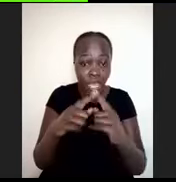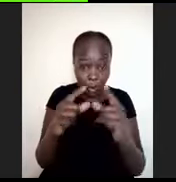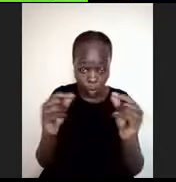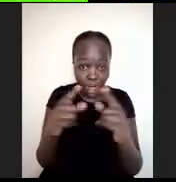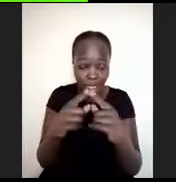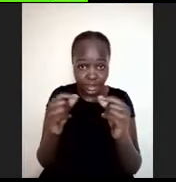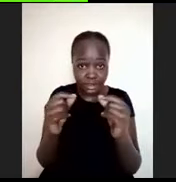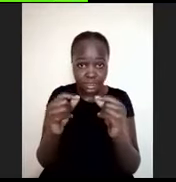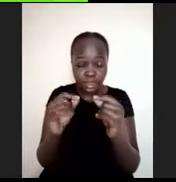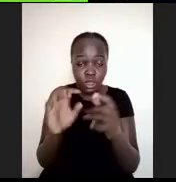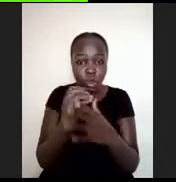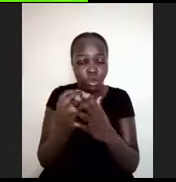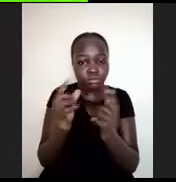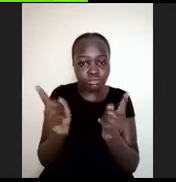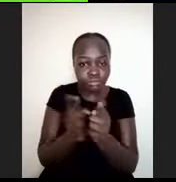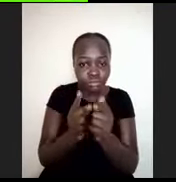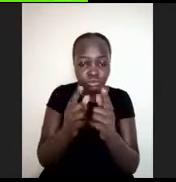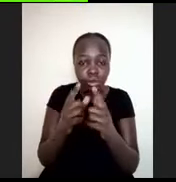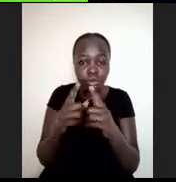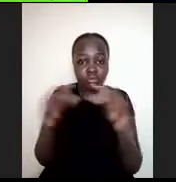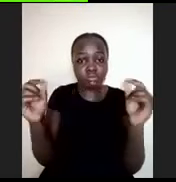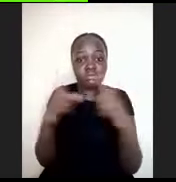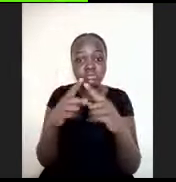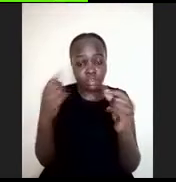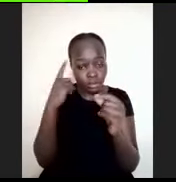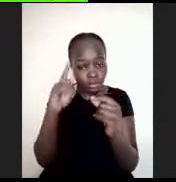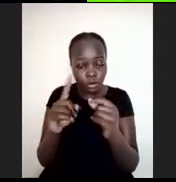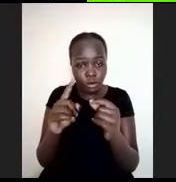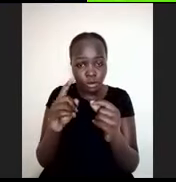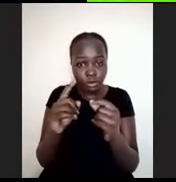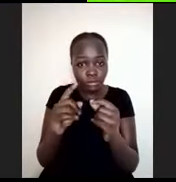an acronym, and we've